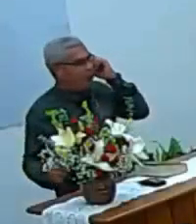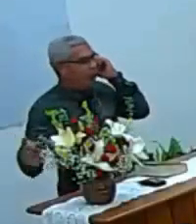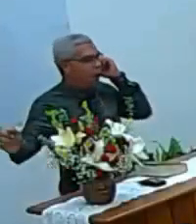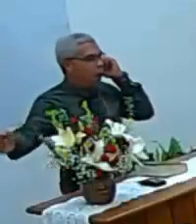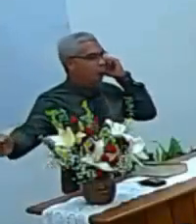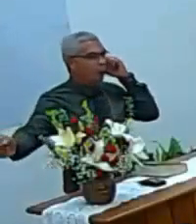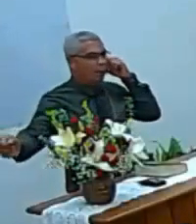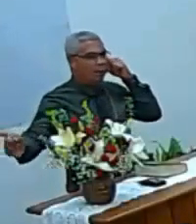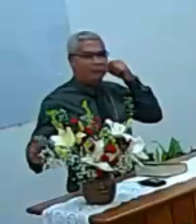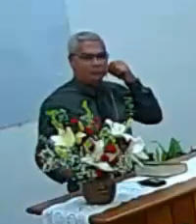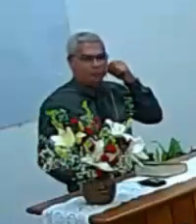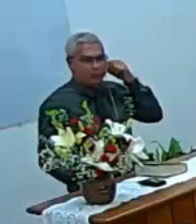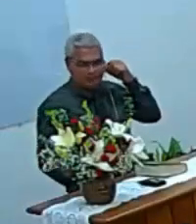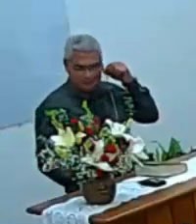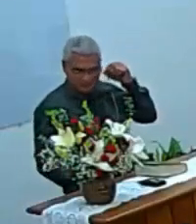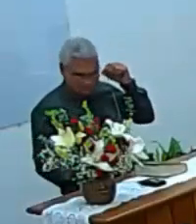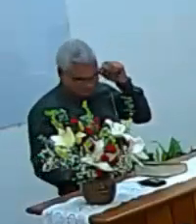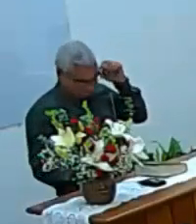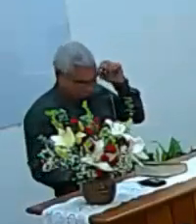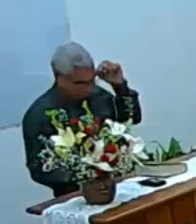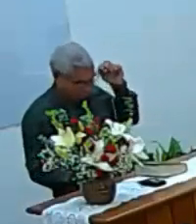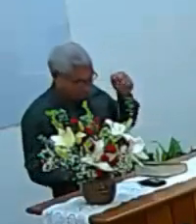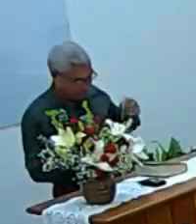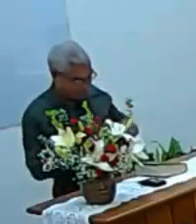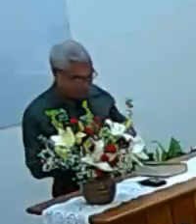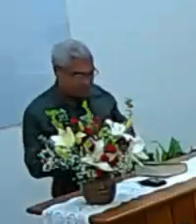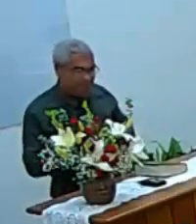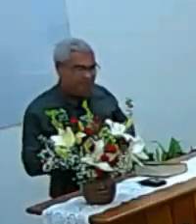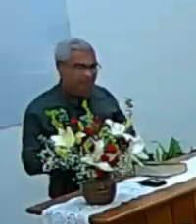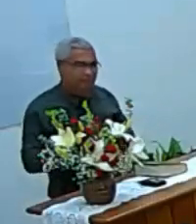Lord Jesus. We have a meeting now with Group A.